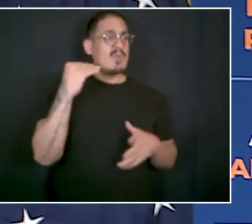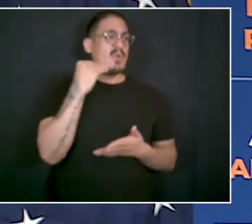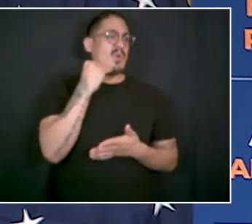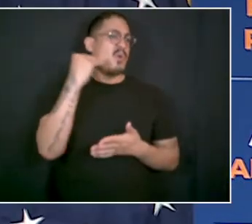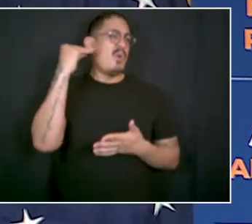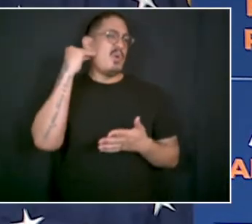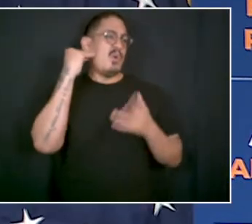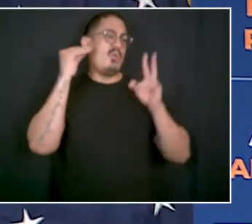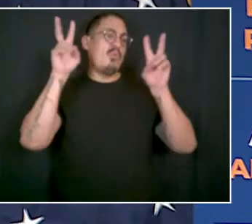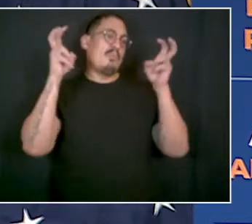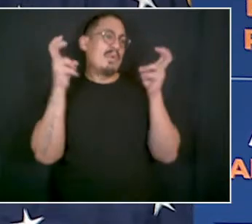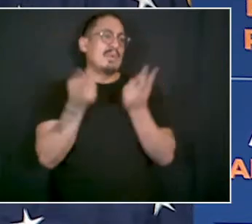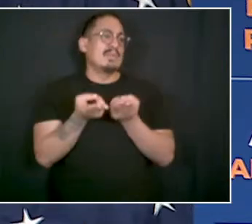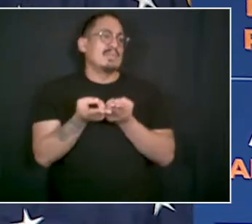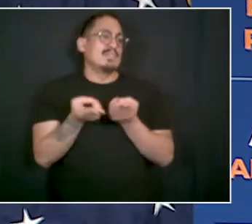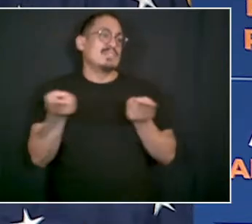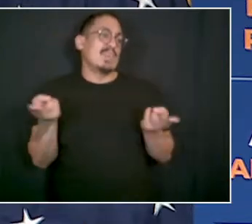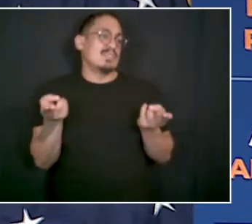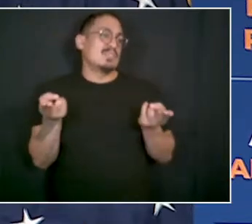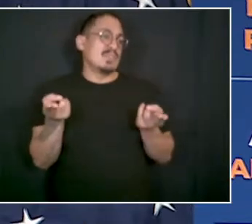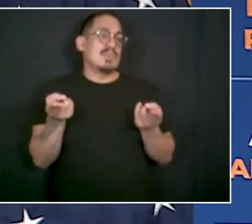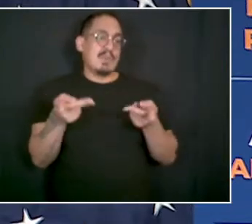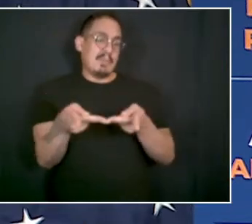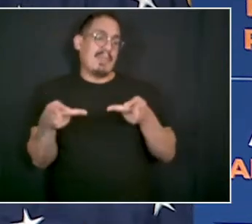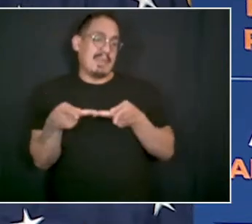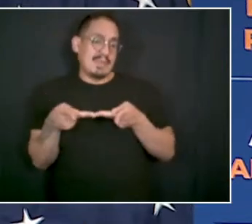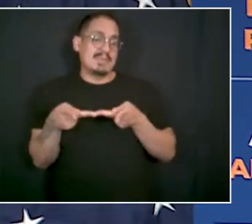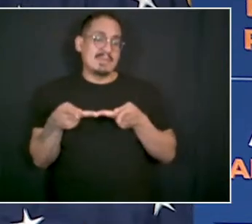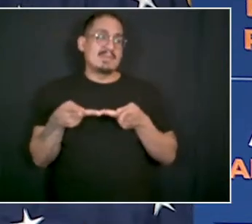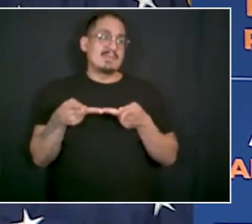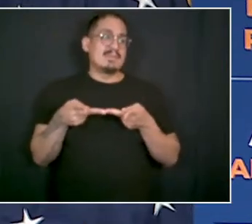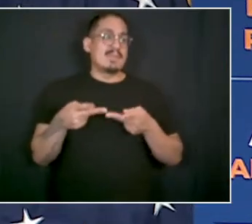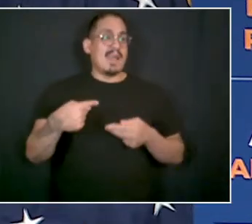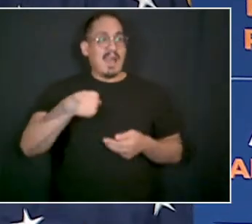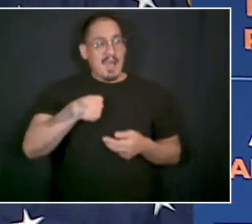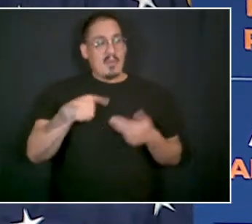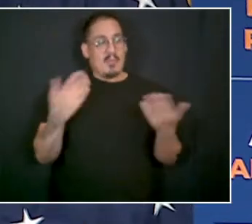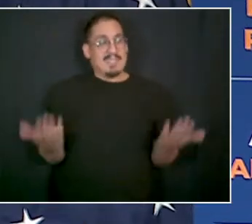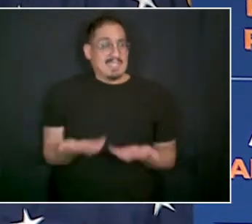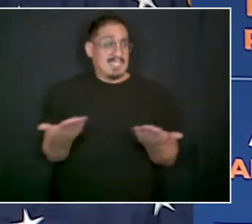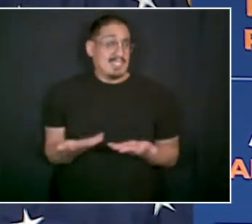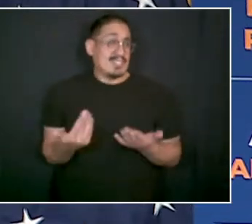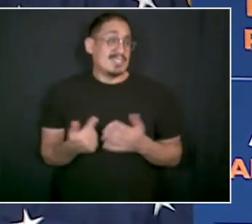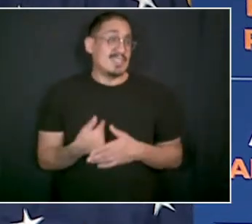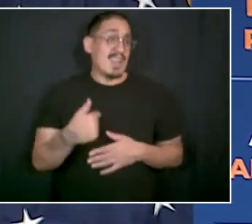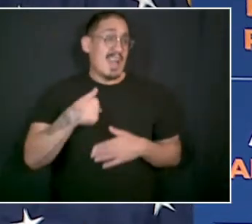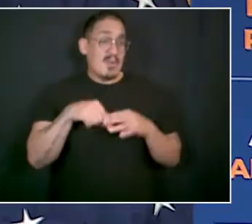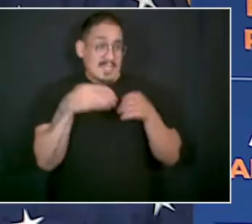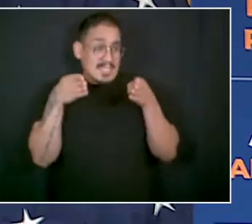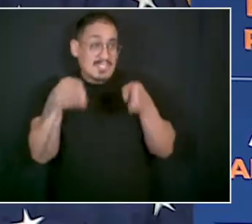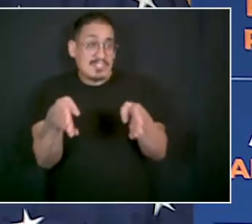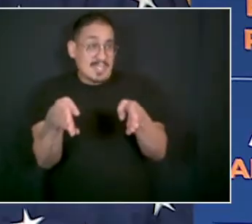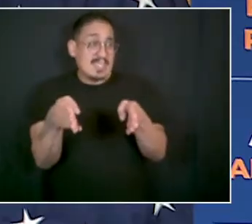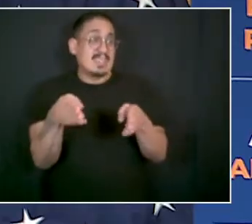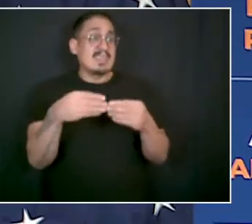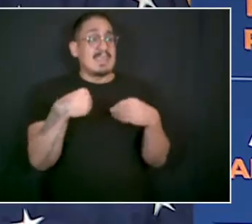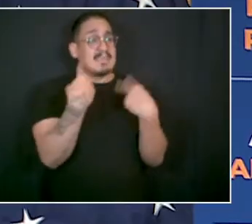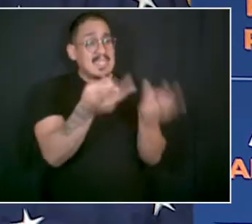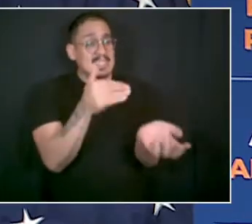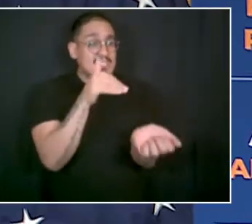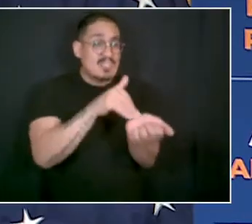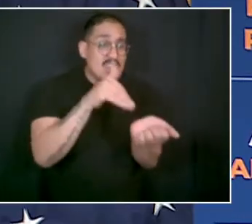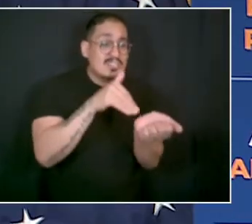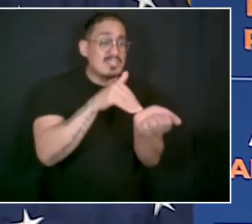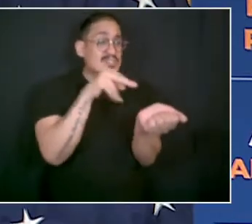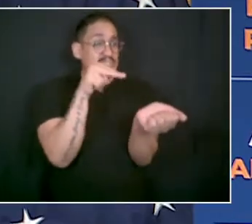streets dealing with COVID with real people, nurses and doctors. I was giving out masks and NYCHA. All of these other